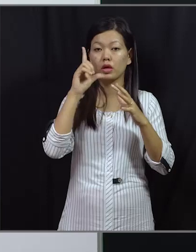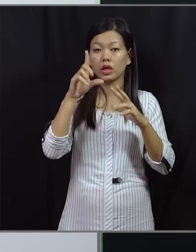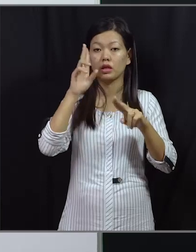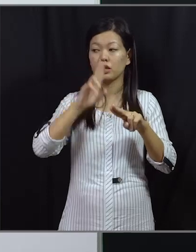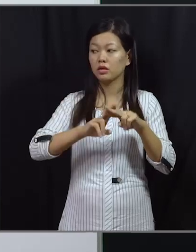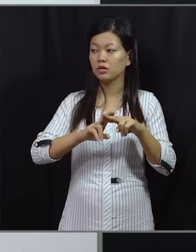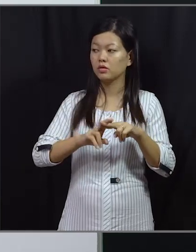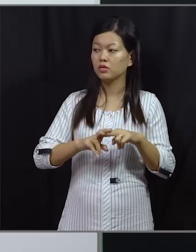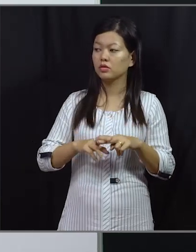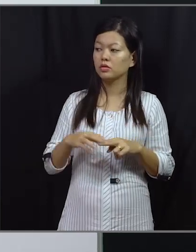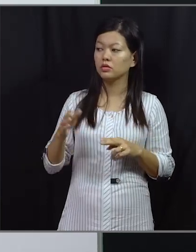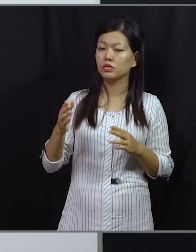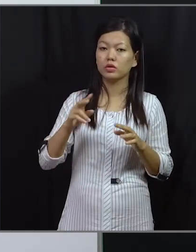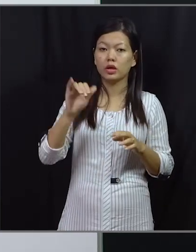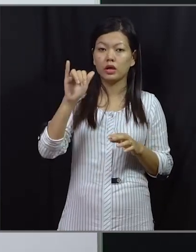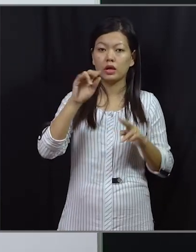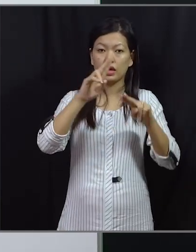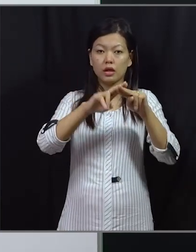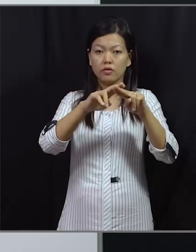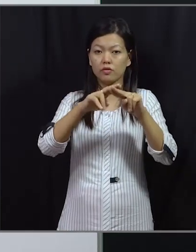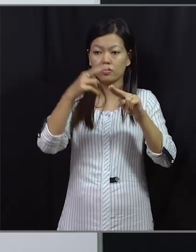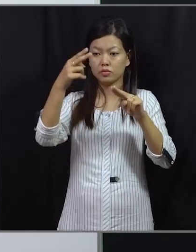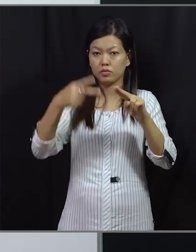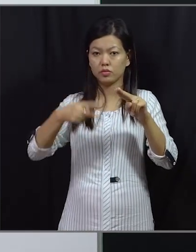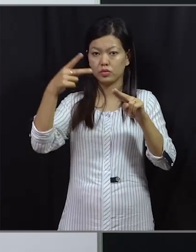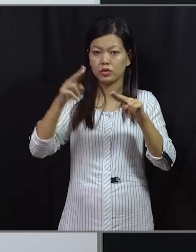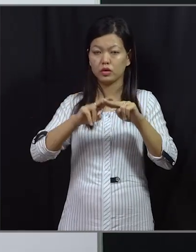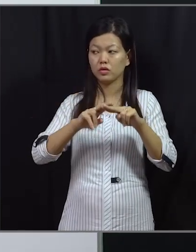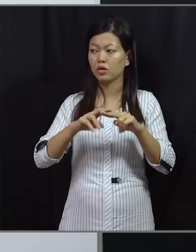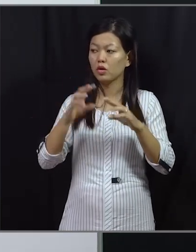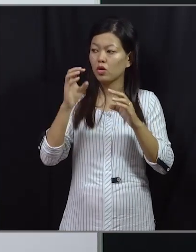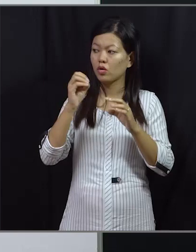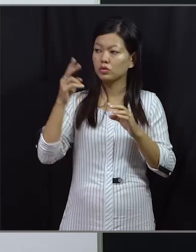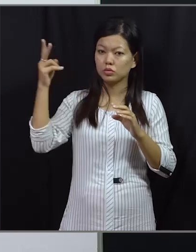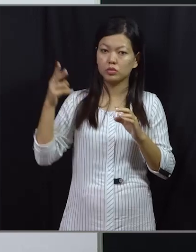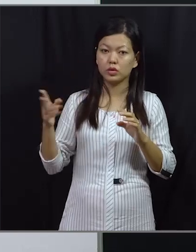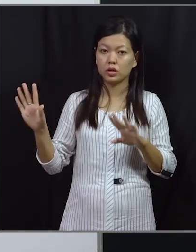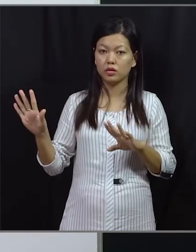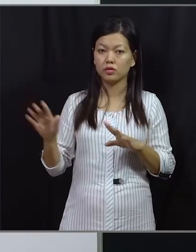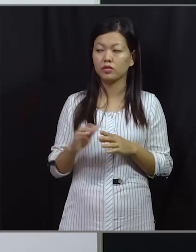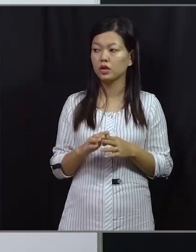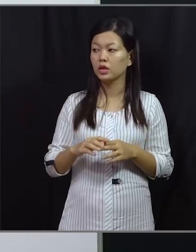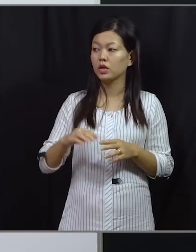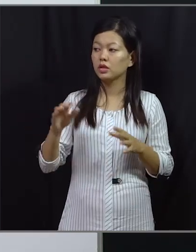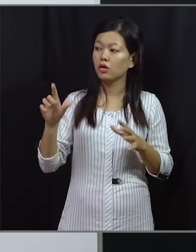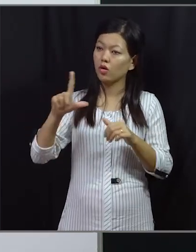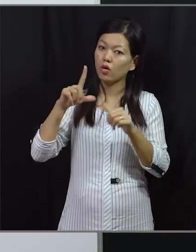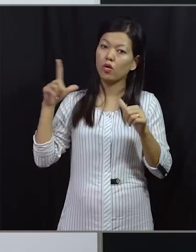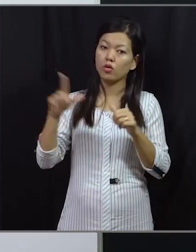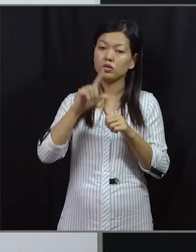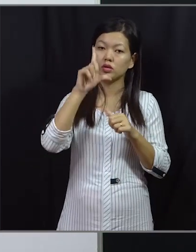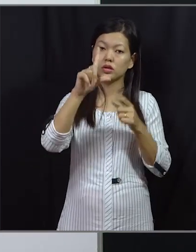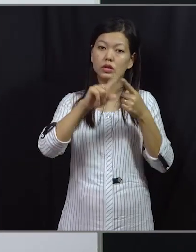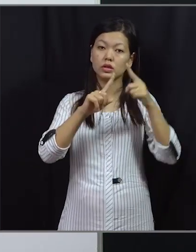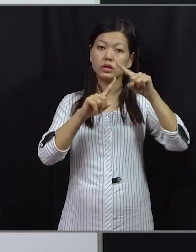sets. F is here, O, L, W. See, all the letters are there, exactly